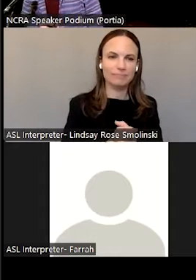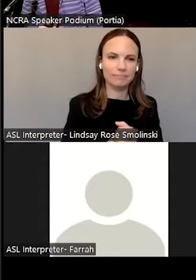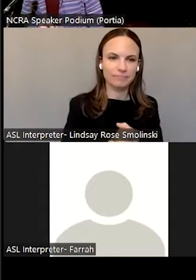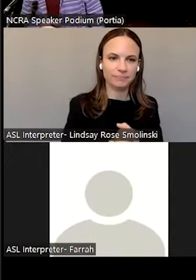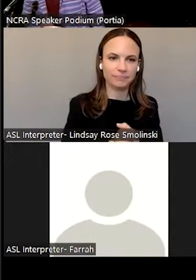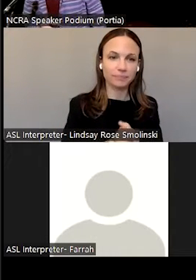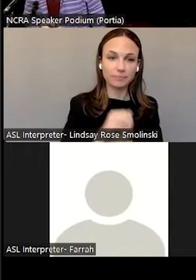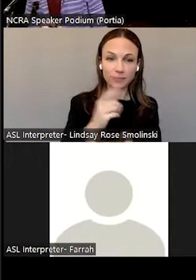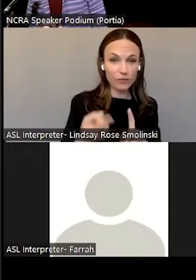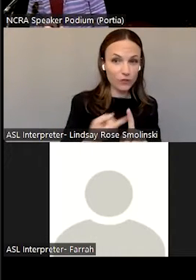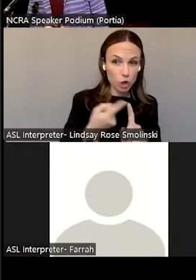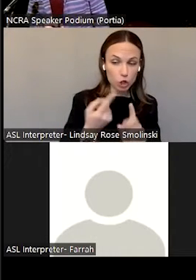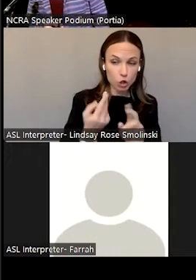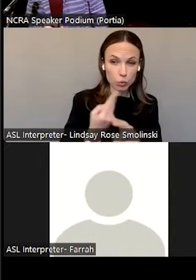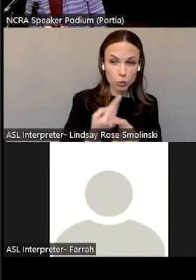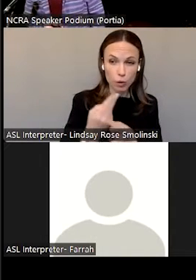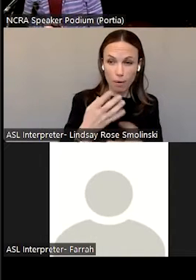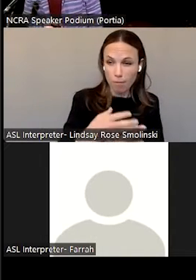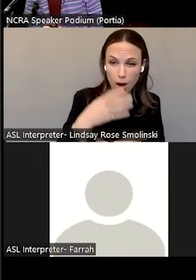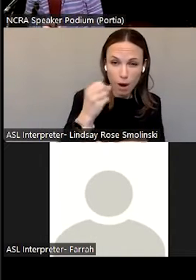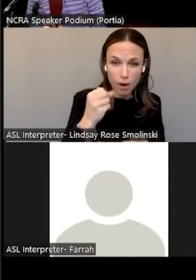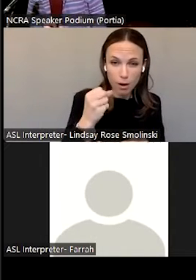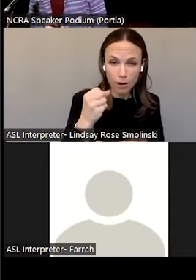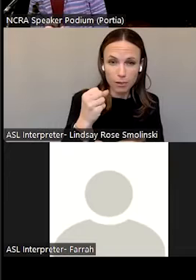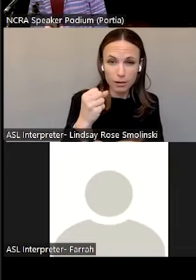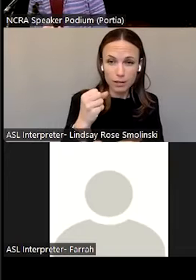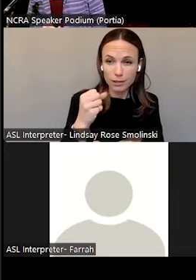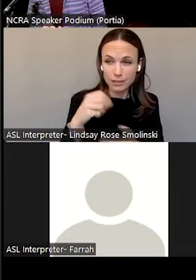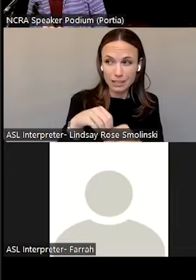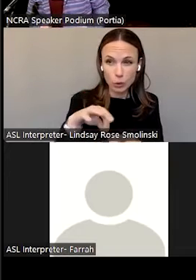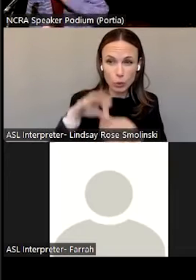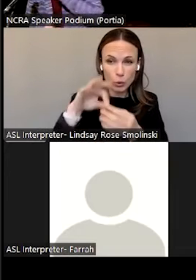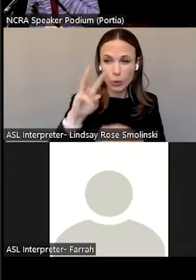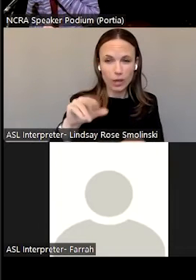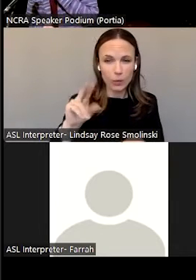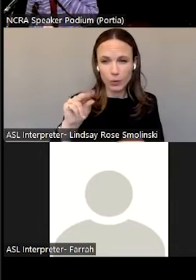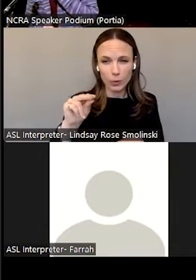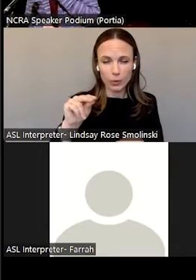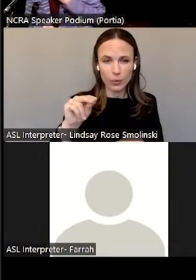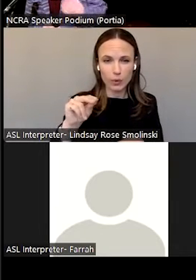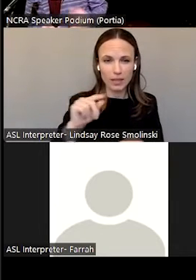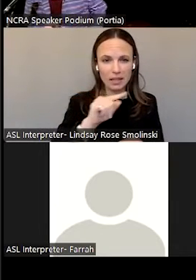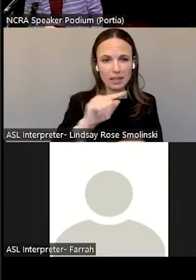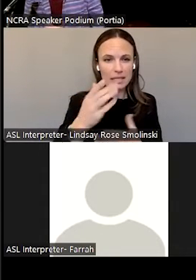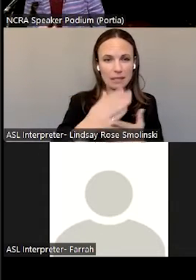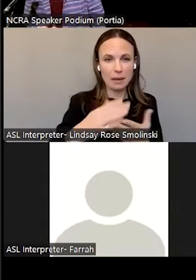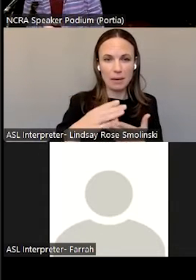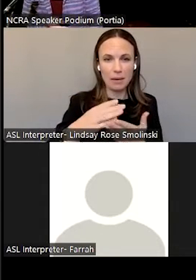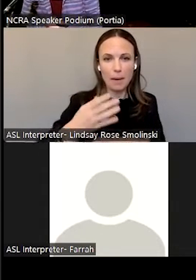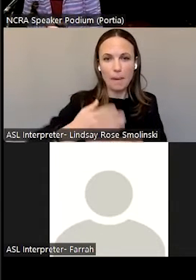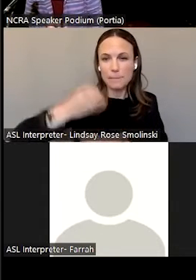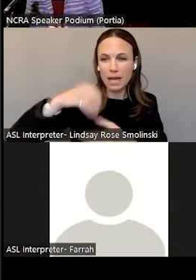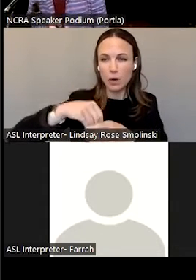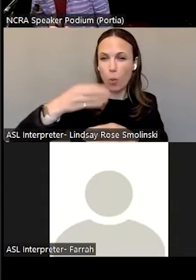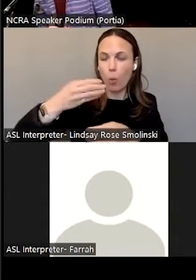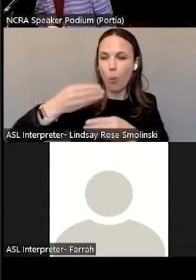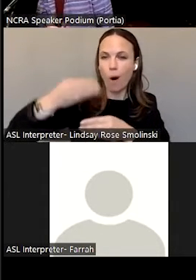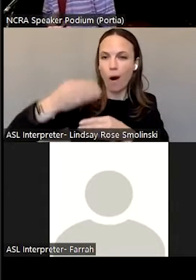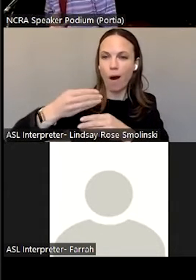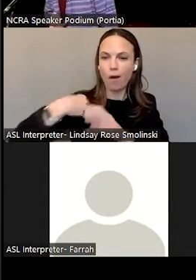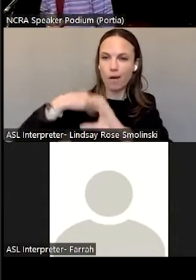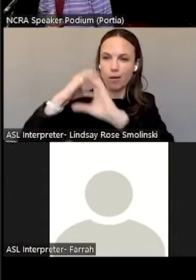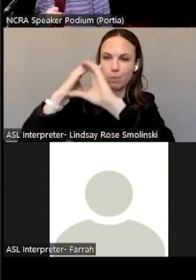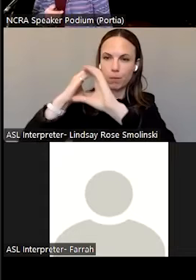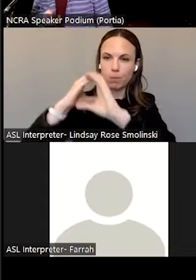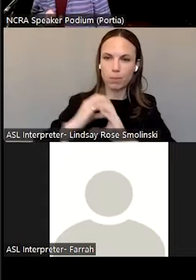We're not the first to use bottles in unique ways. These are some bottles in walls, obviously. If you're not